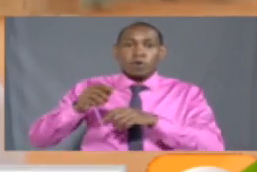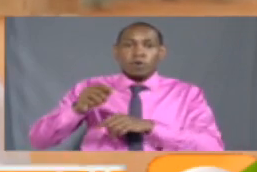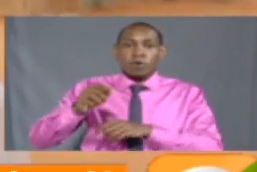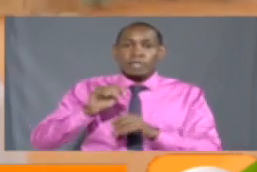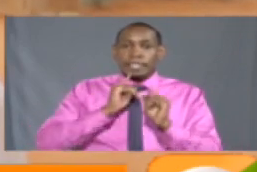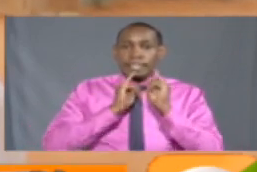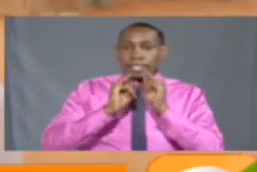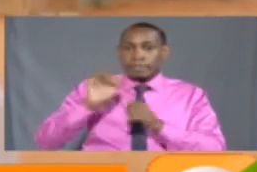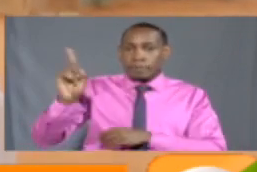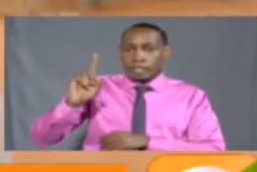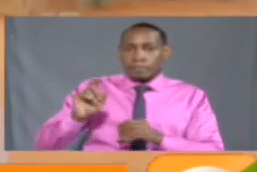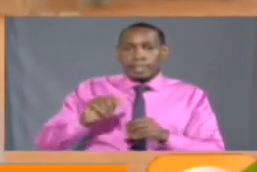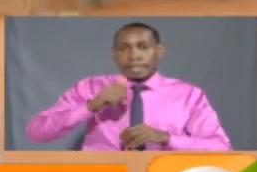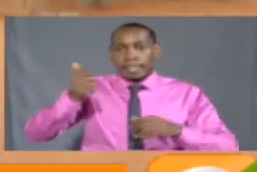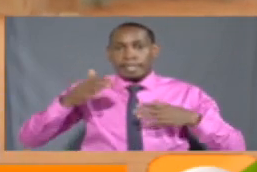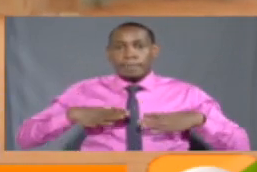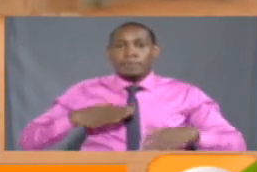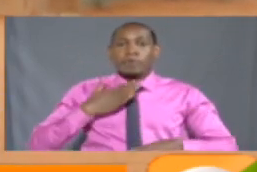others who wanted to attend